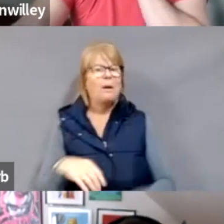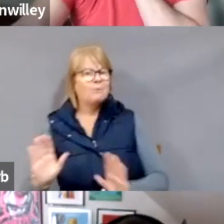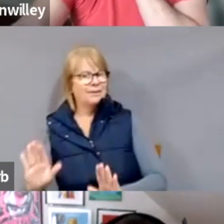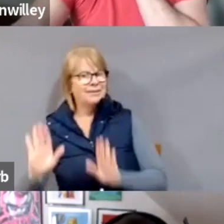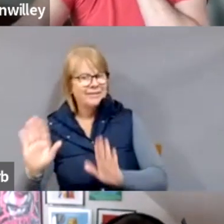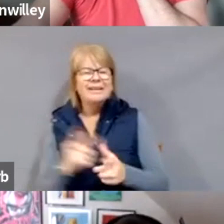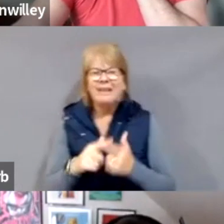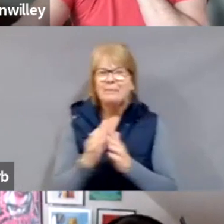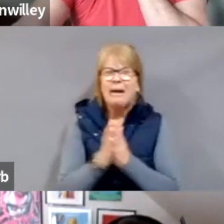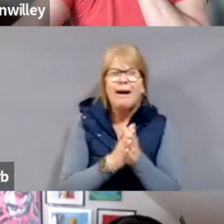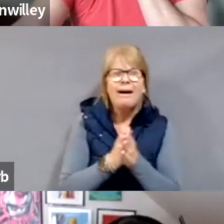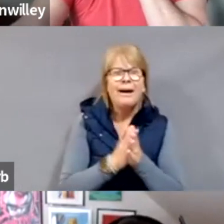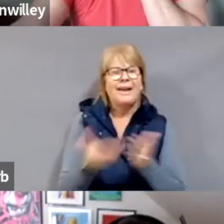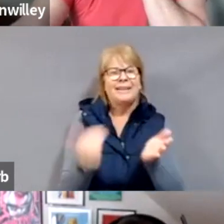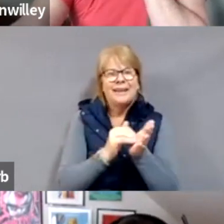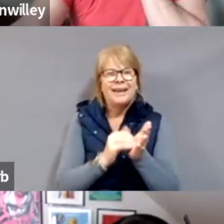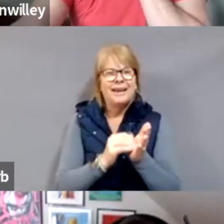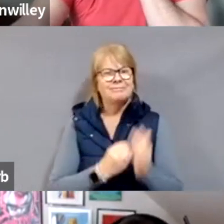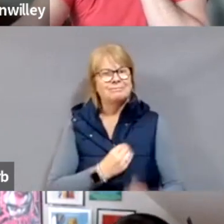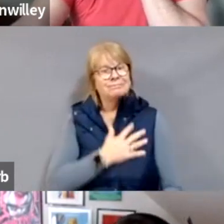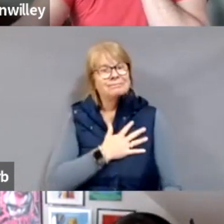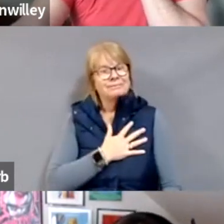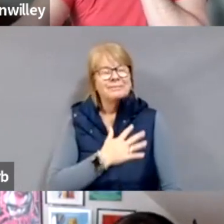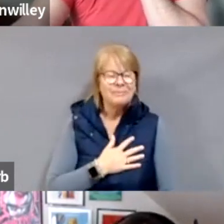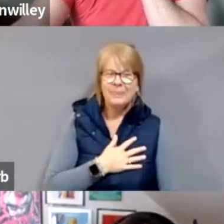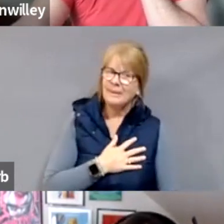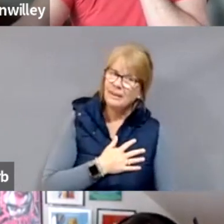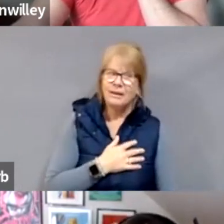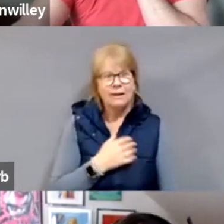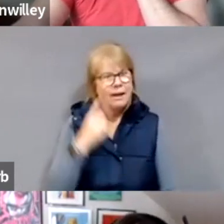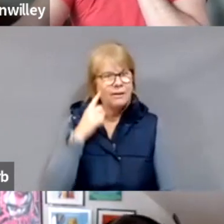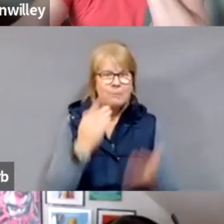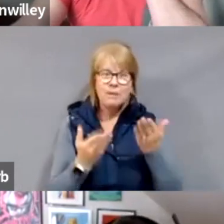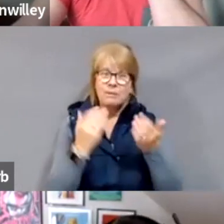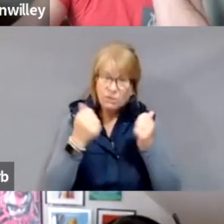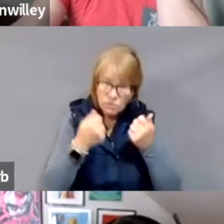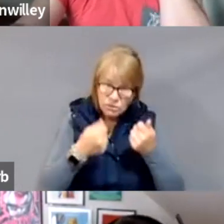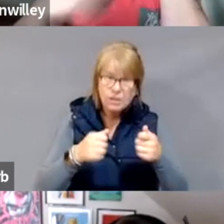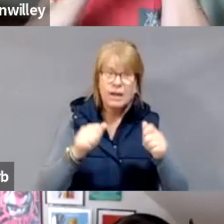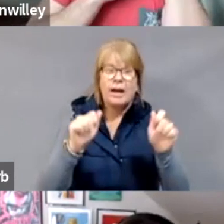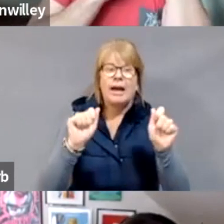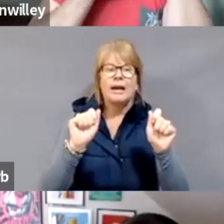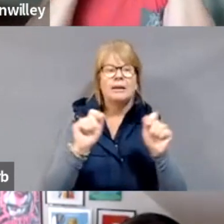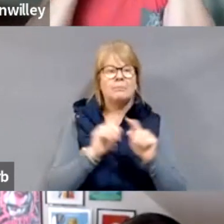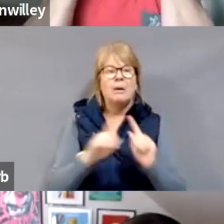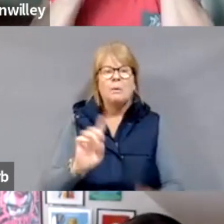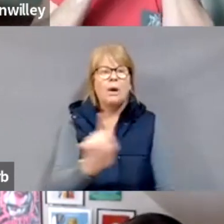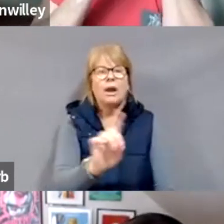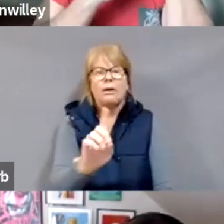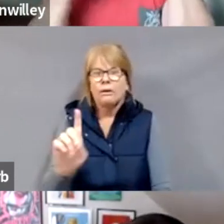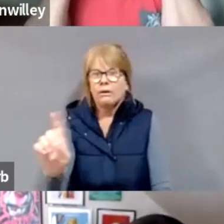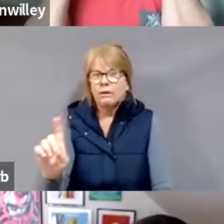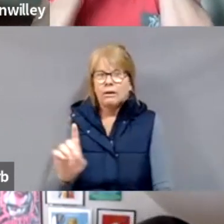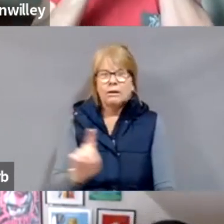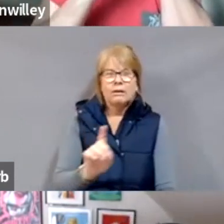passion, and I felt like there was maybe something that I could try there, but it's like we're like, I mean,